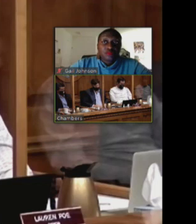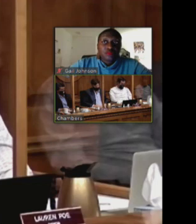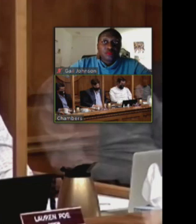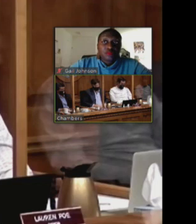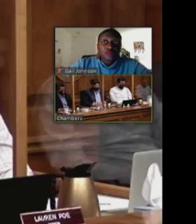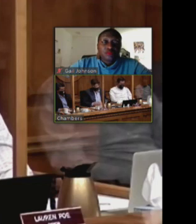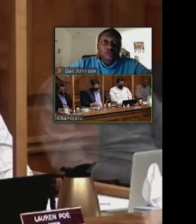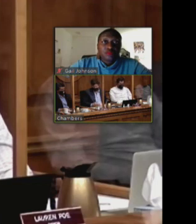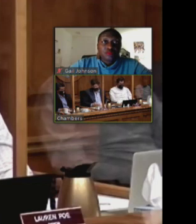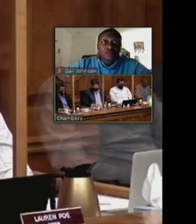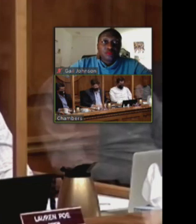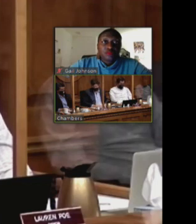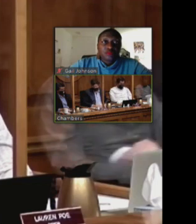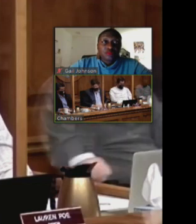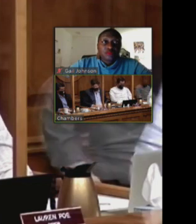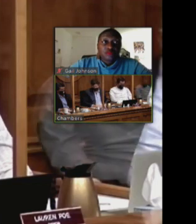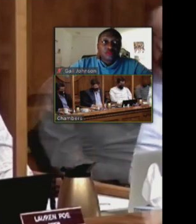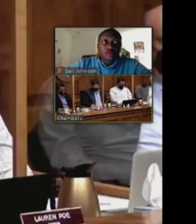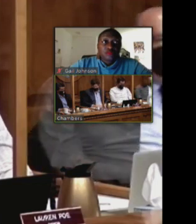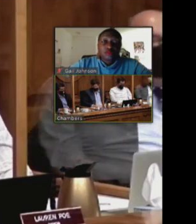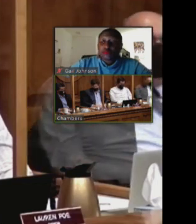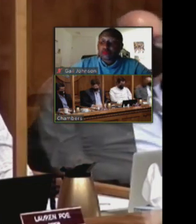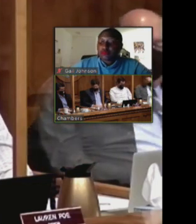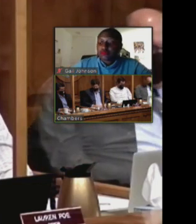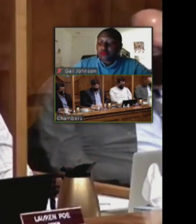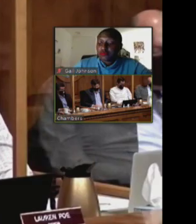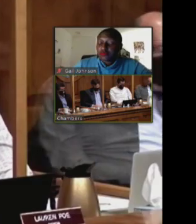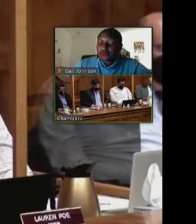and they have a formal process for that. So it's not as if they don't have